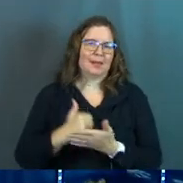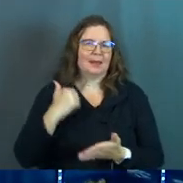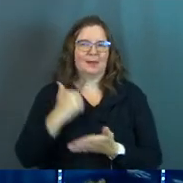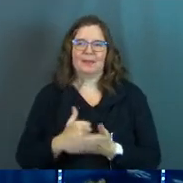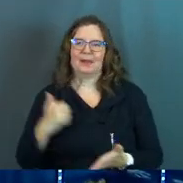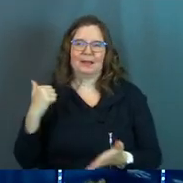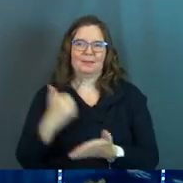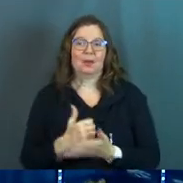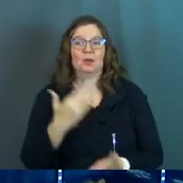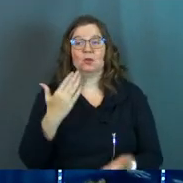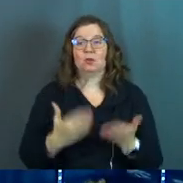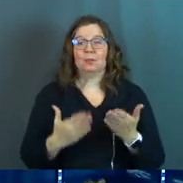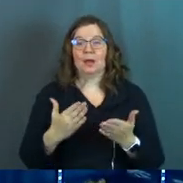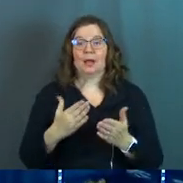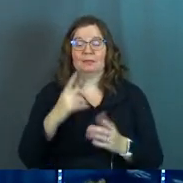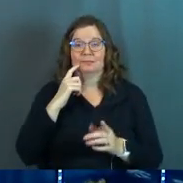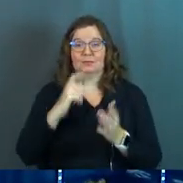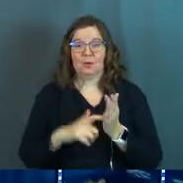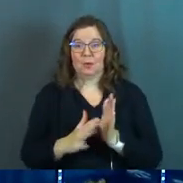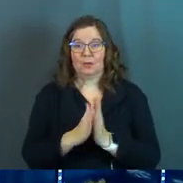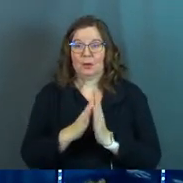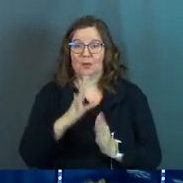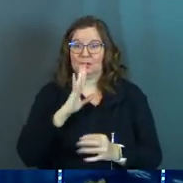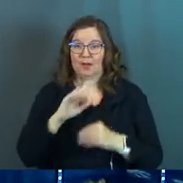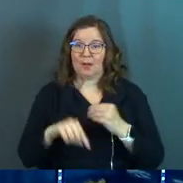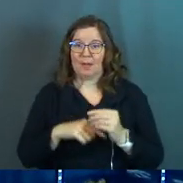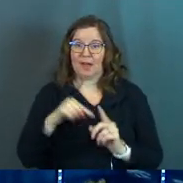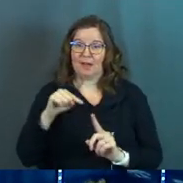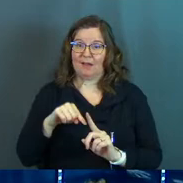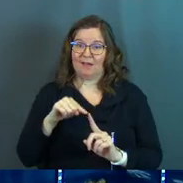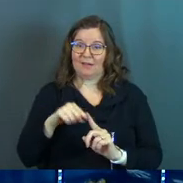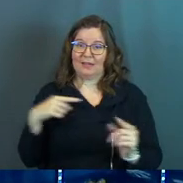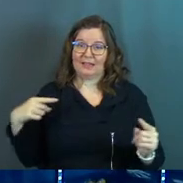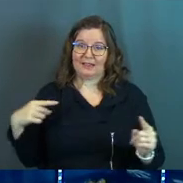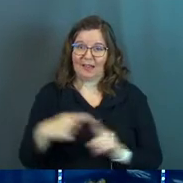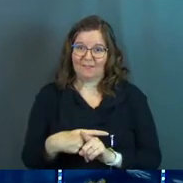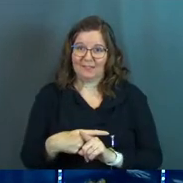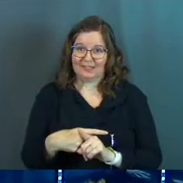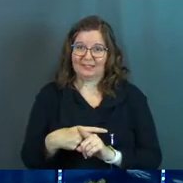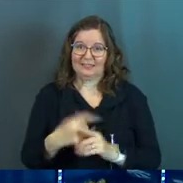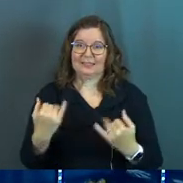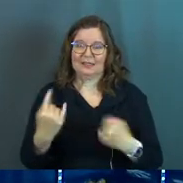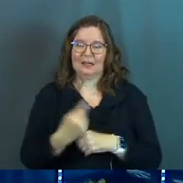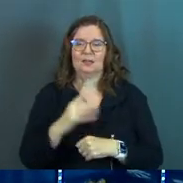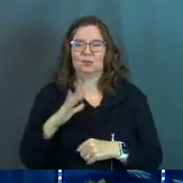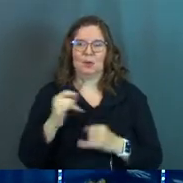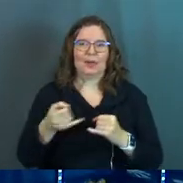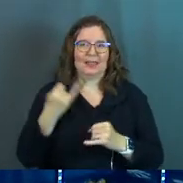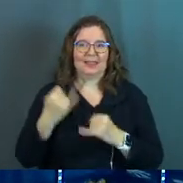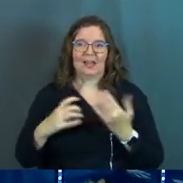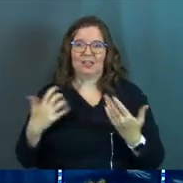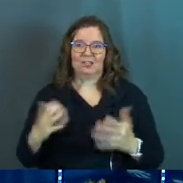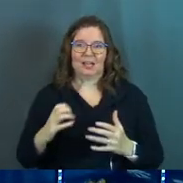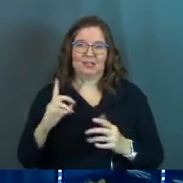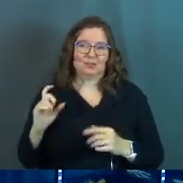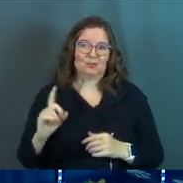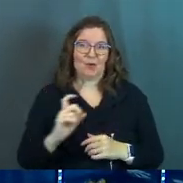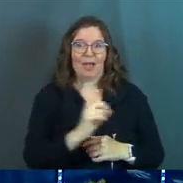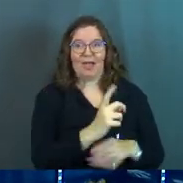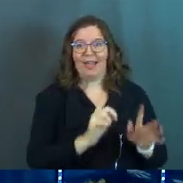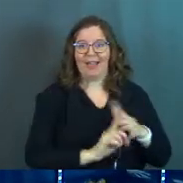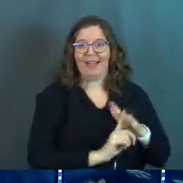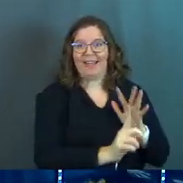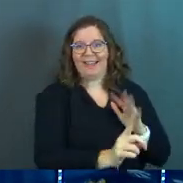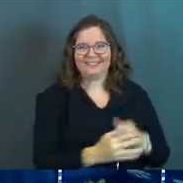Amen, amen, amen. You might have caught in that prayer that we're talking about conflict today. So this is your last chance to run for the